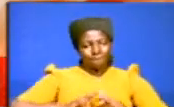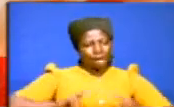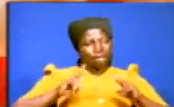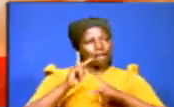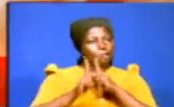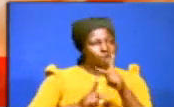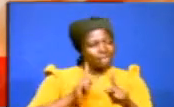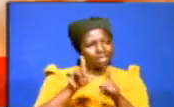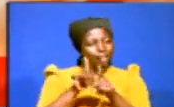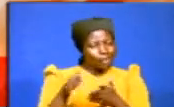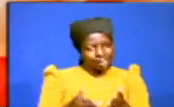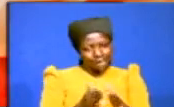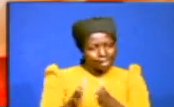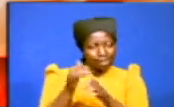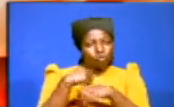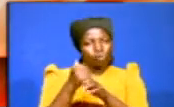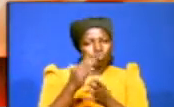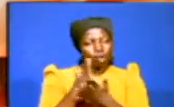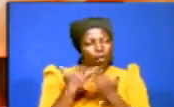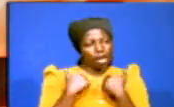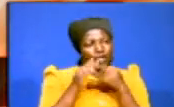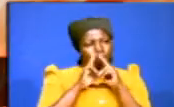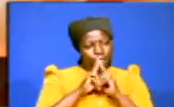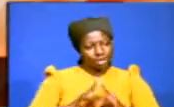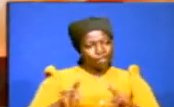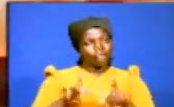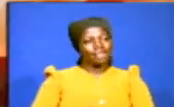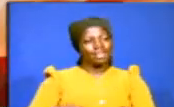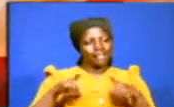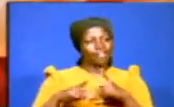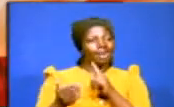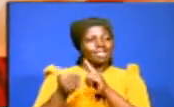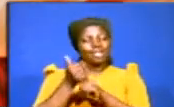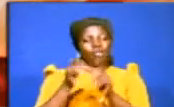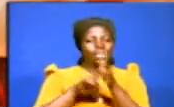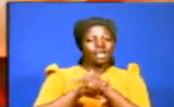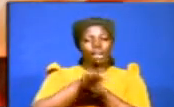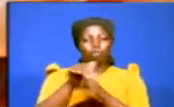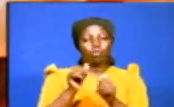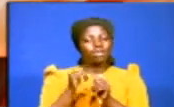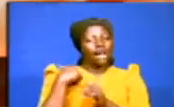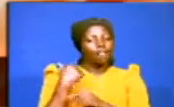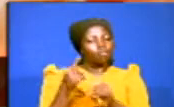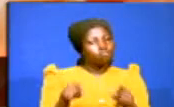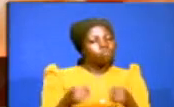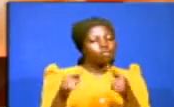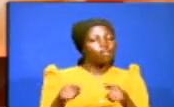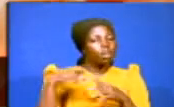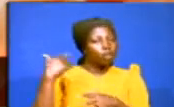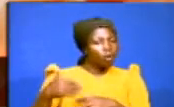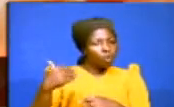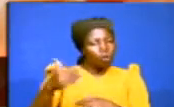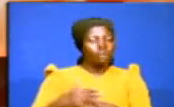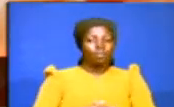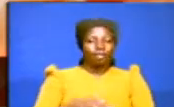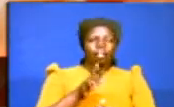to ensure that peaceful coexistence is realized in counties with perennial conflicts. Richard Nderitu, NCIC